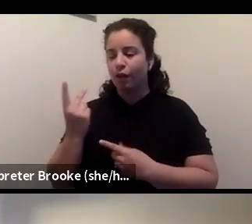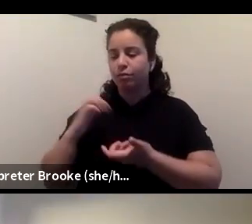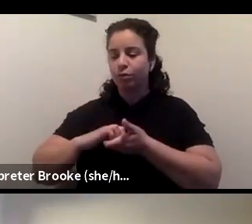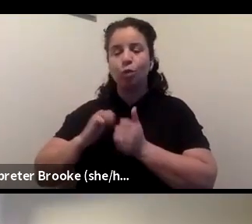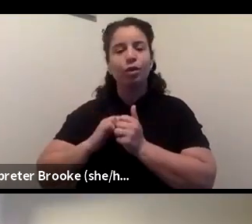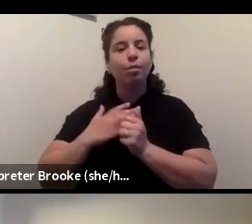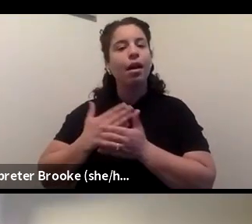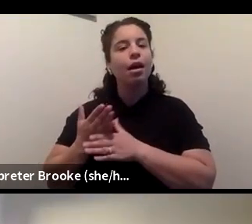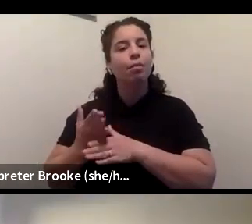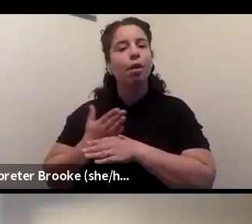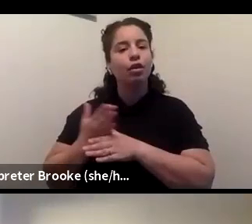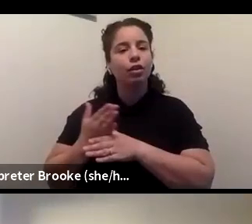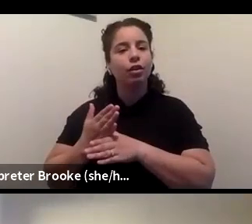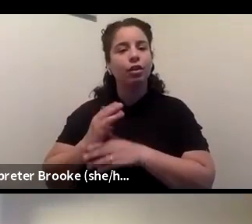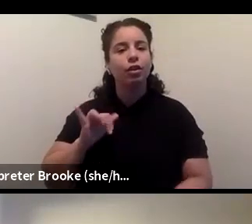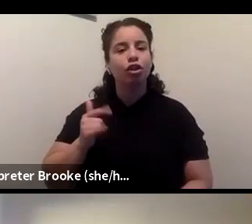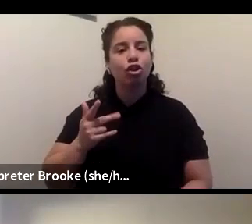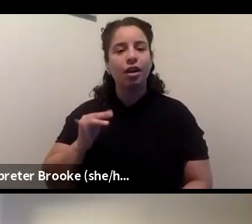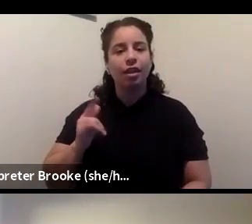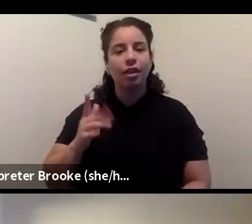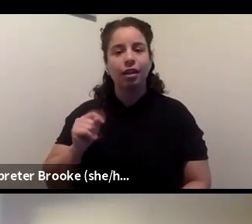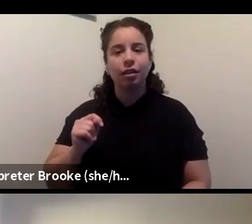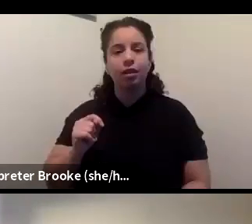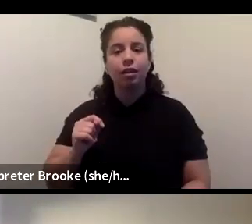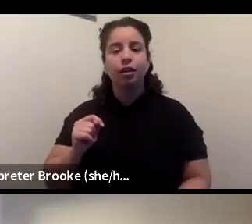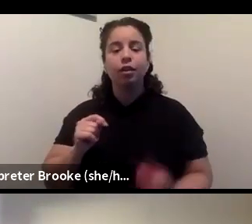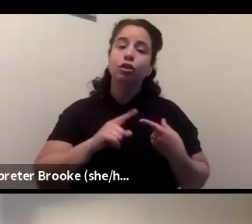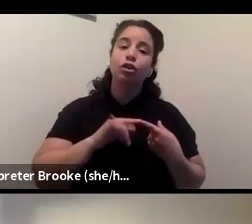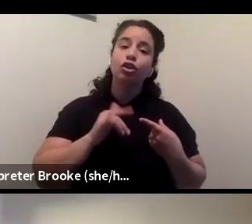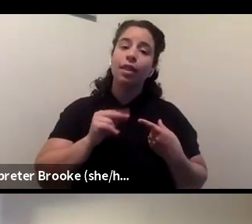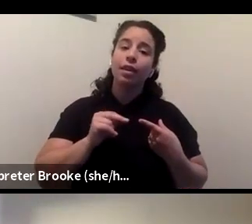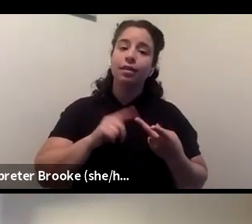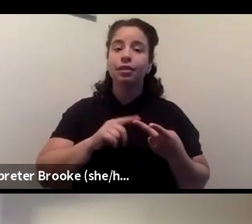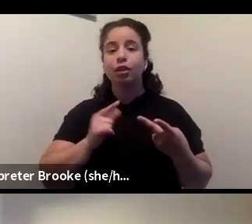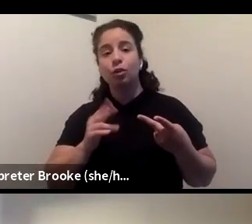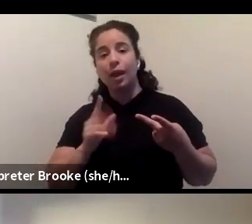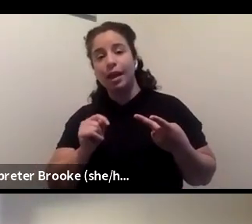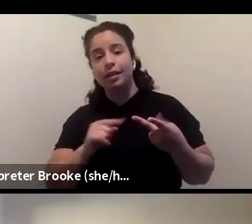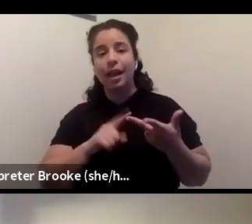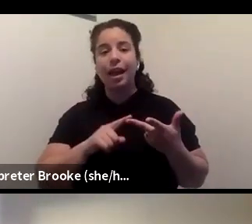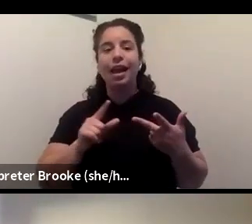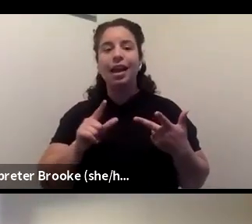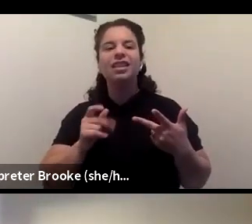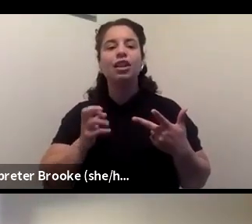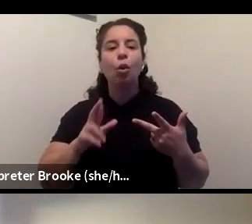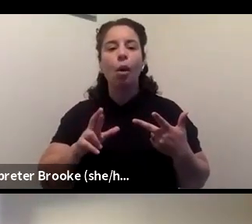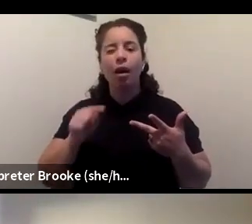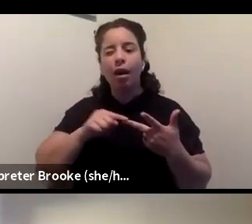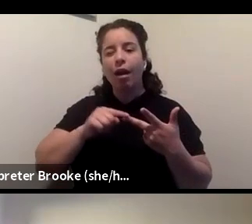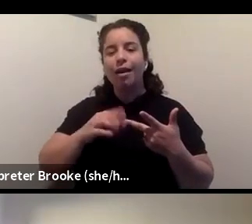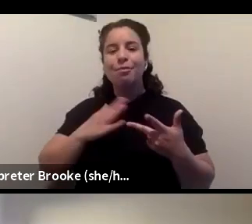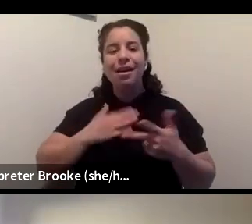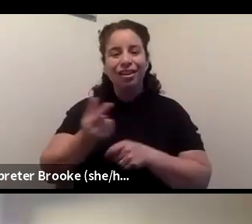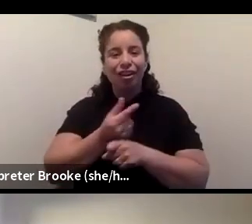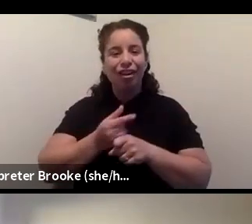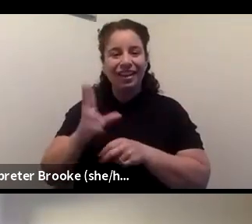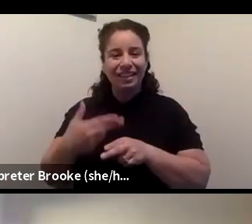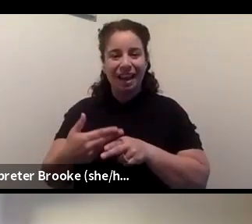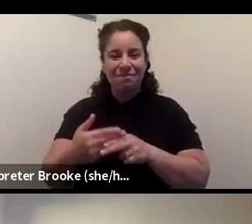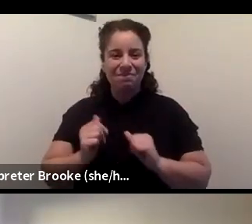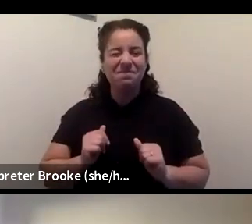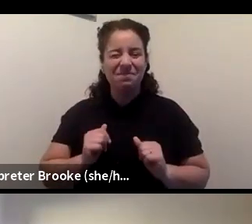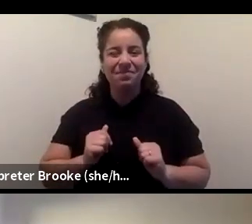thank you, Jonathan Paradox and Grant Miller and Lenore Evermore, the garden here. Okay, thank you. Who's